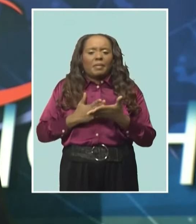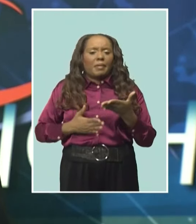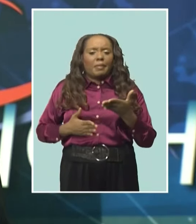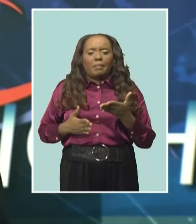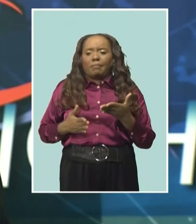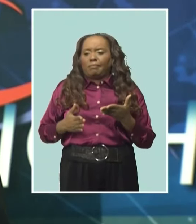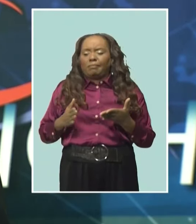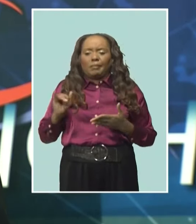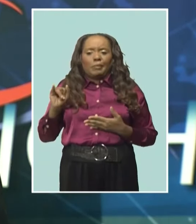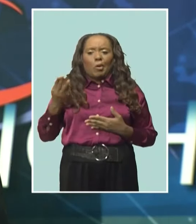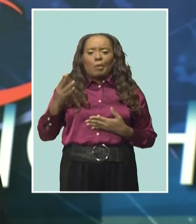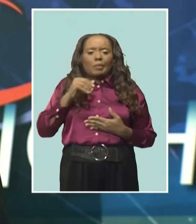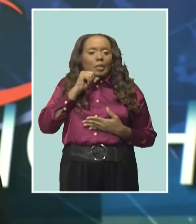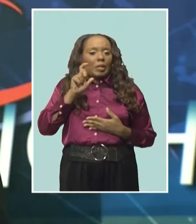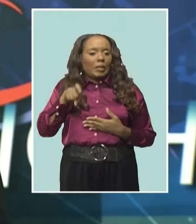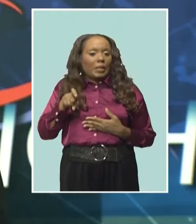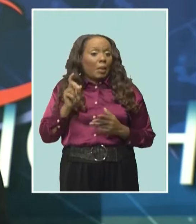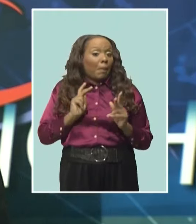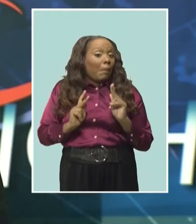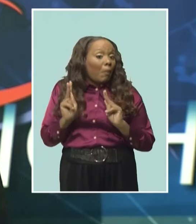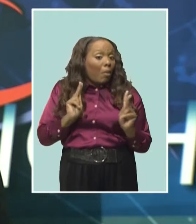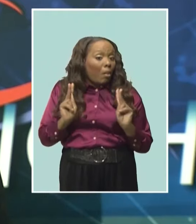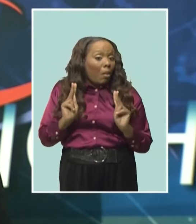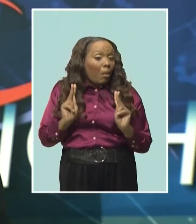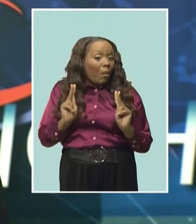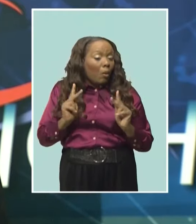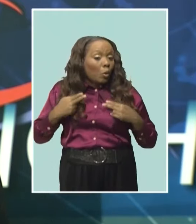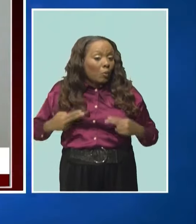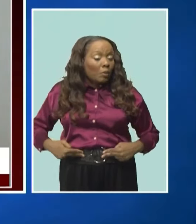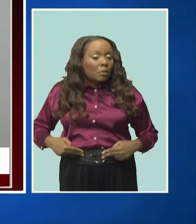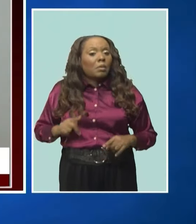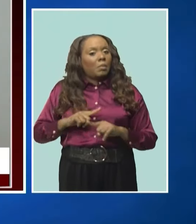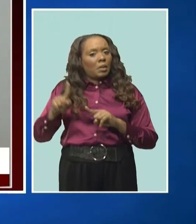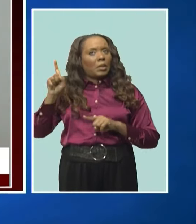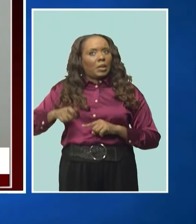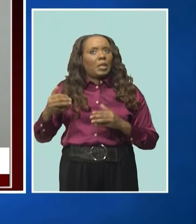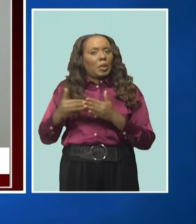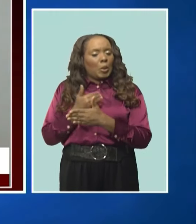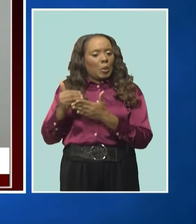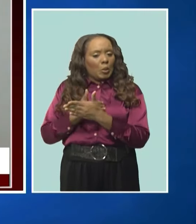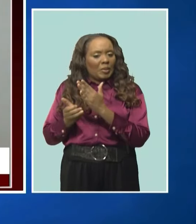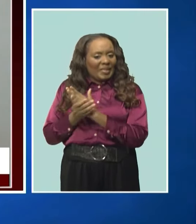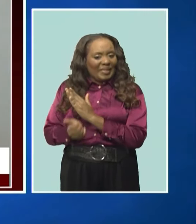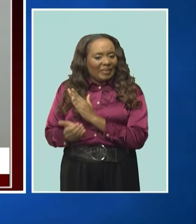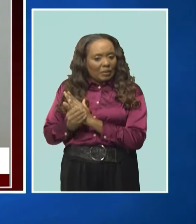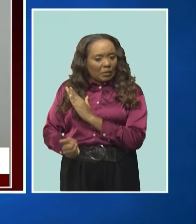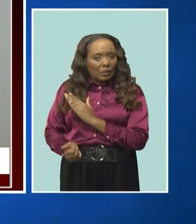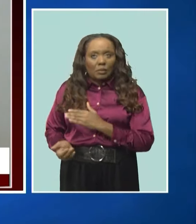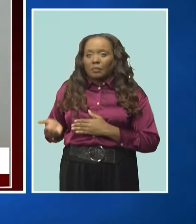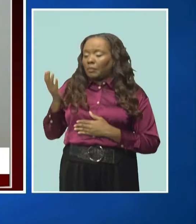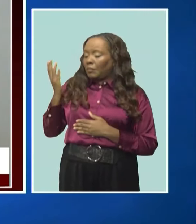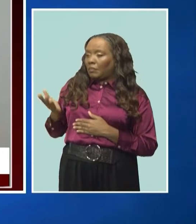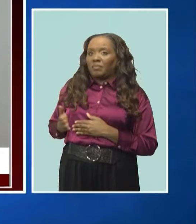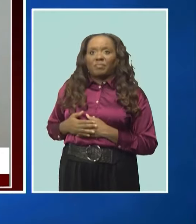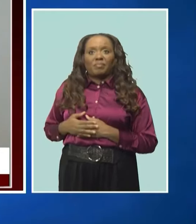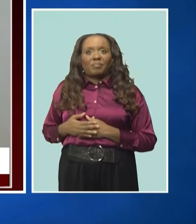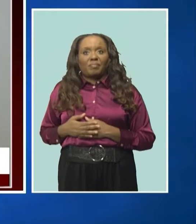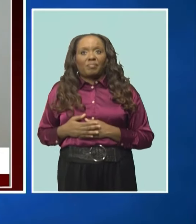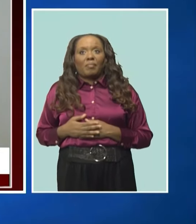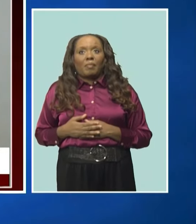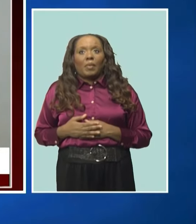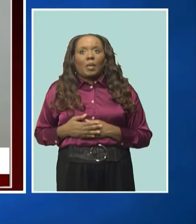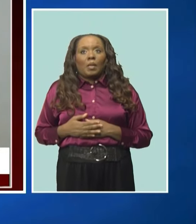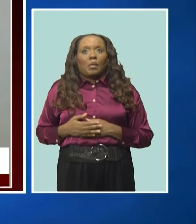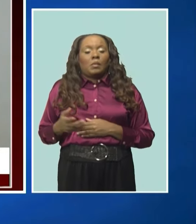will also create a need for new skills. You have the data screening, you have the testing of the